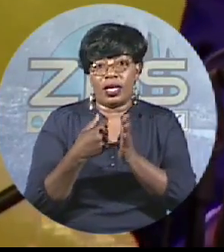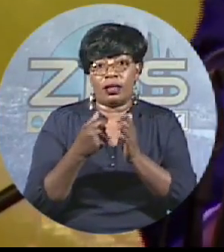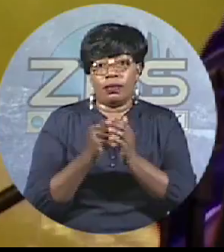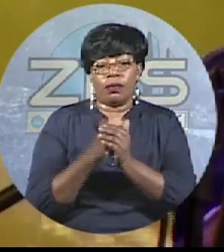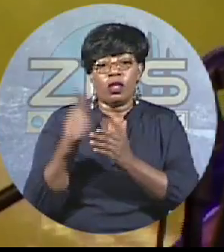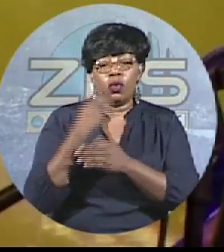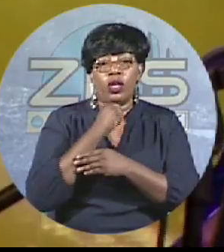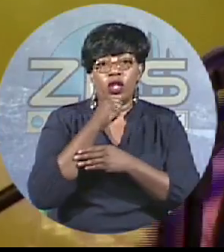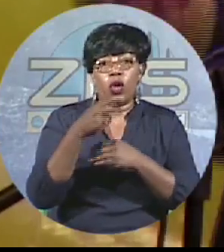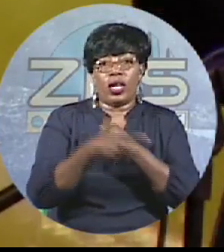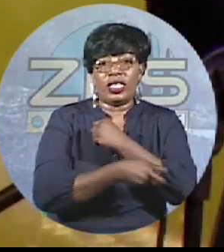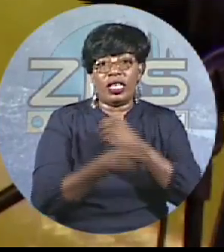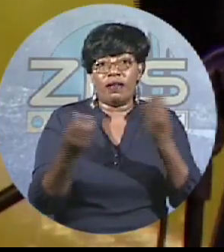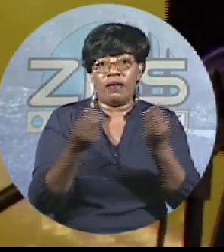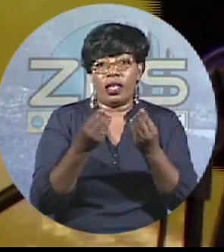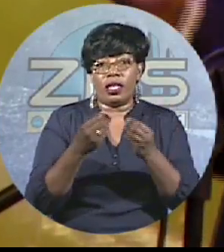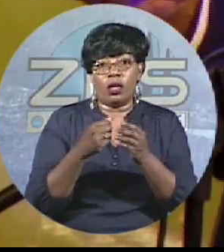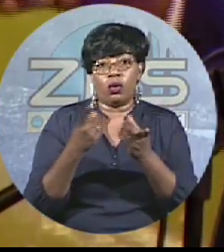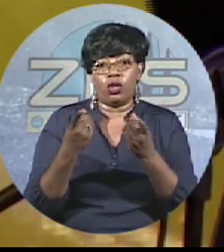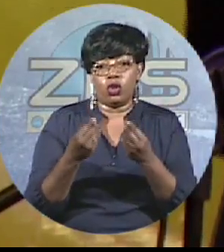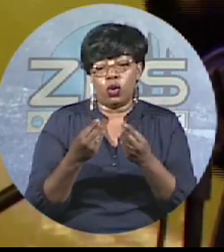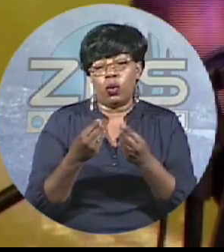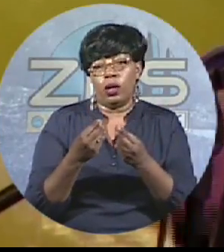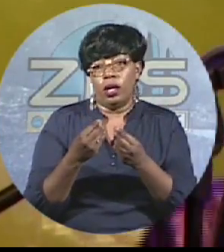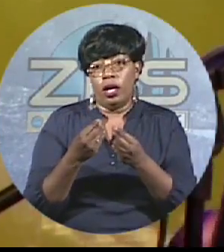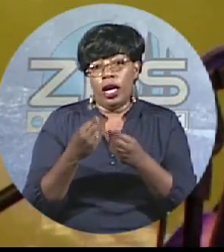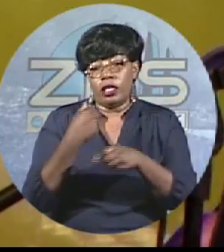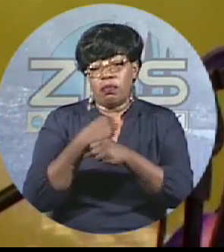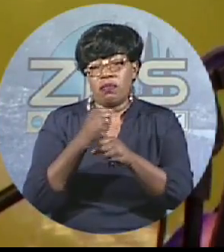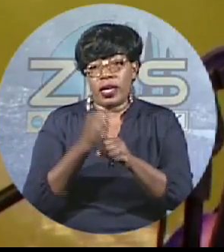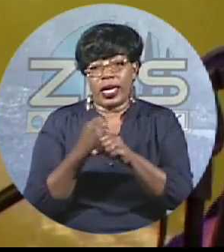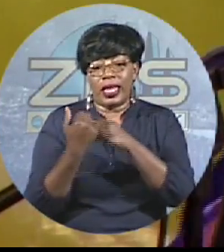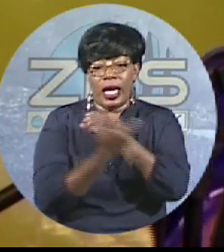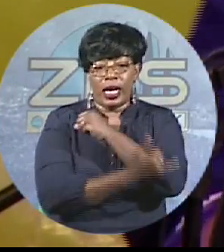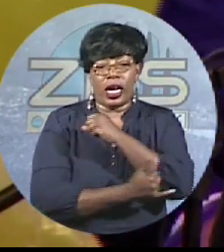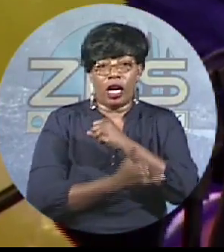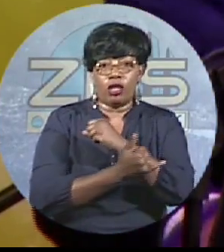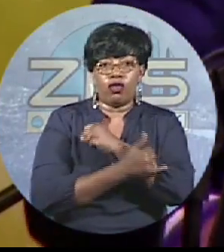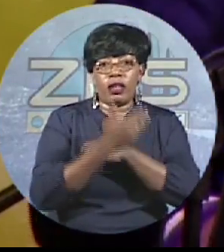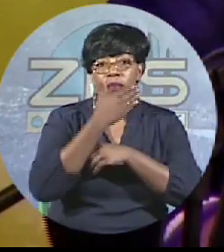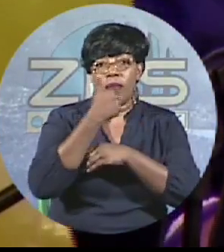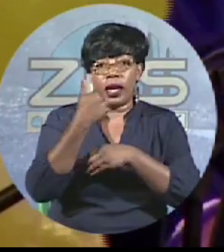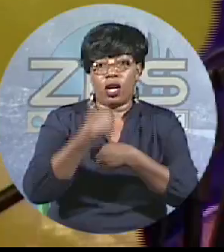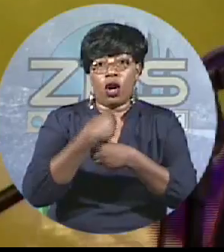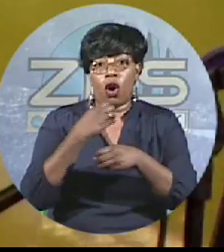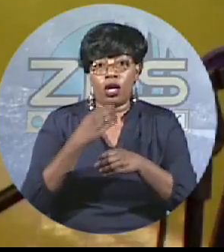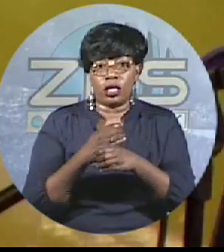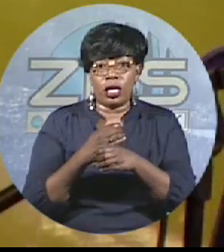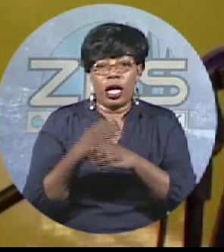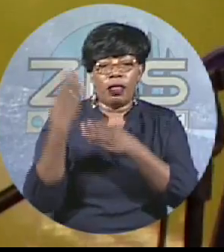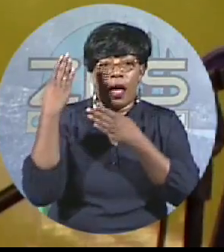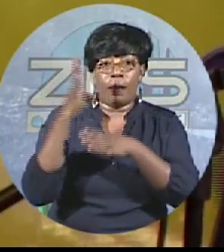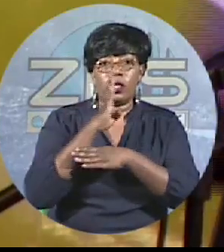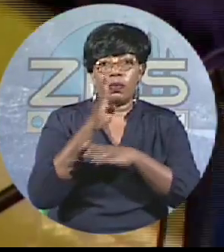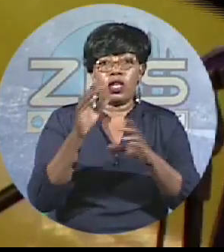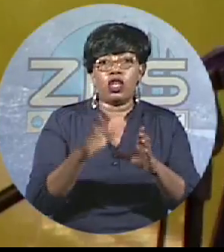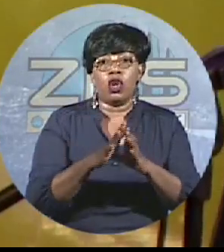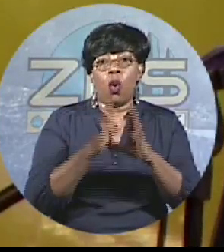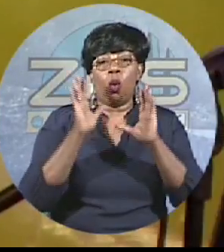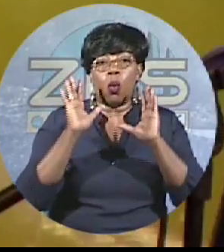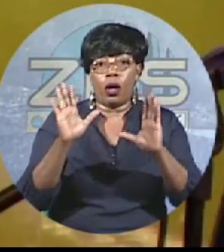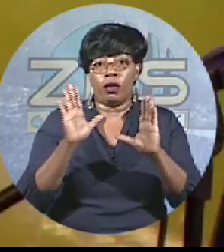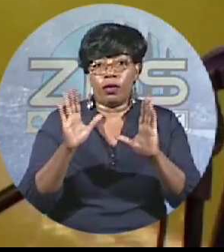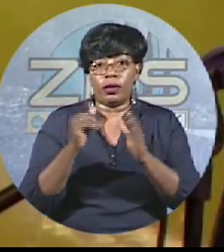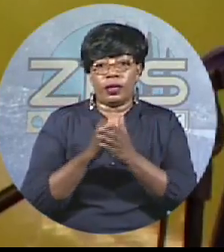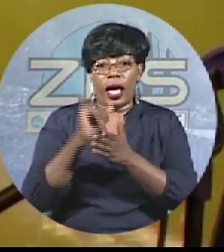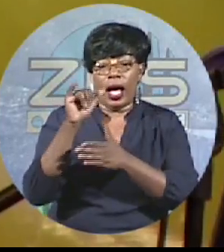nothing. What we've been doing is running the Bahamas, making our country better, causing our Bahamas to be great. And